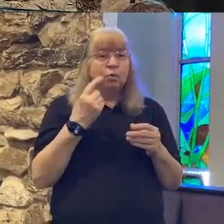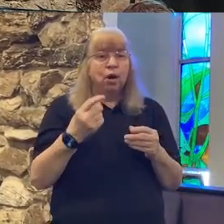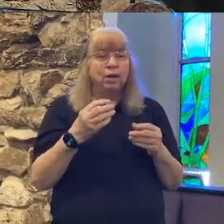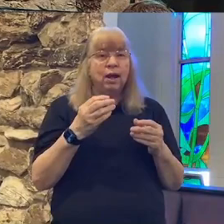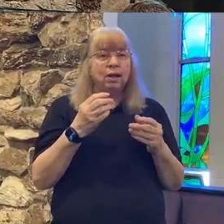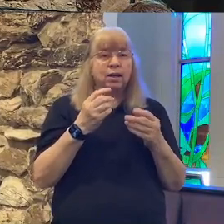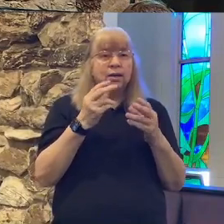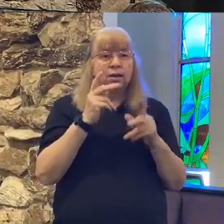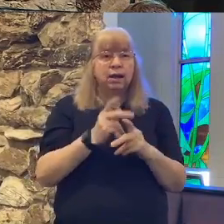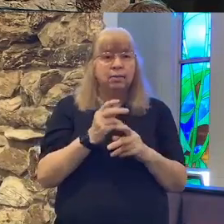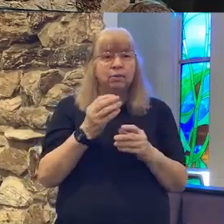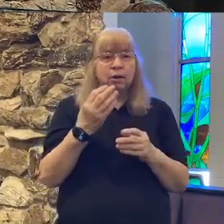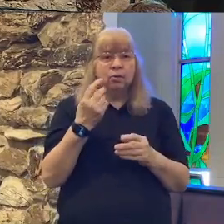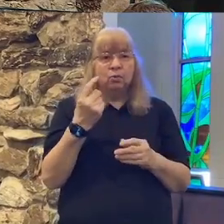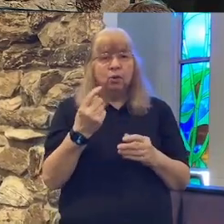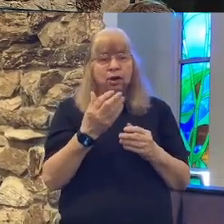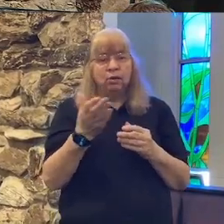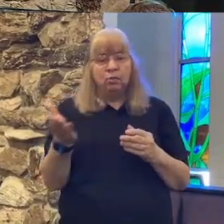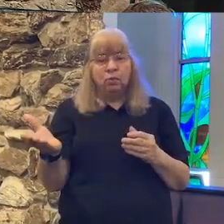that's gentle and soft.